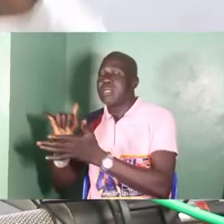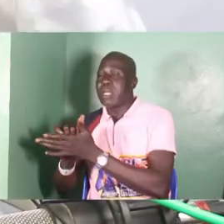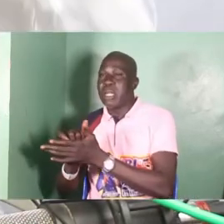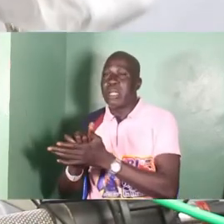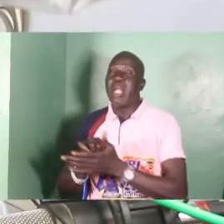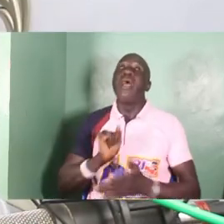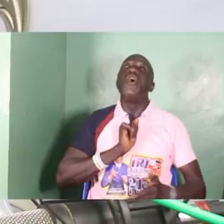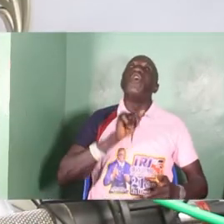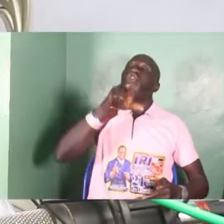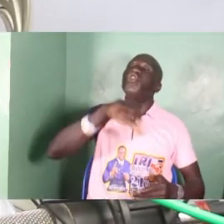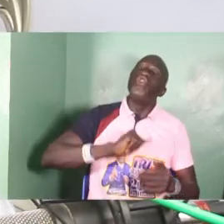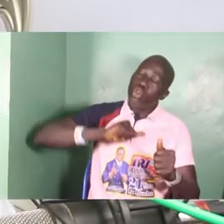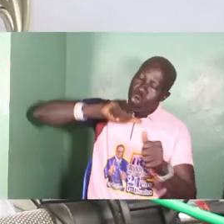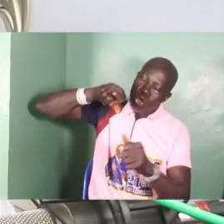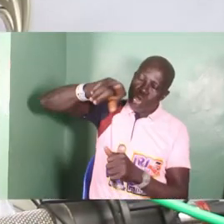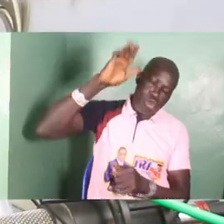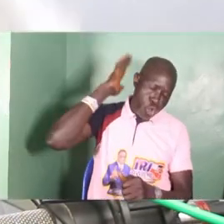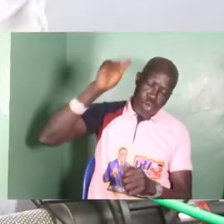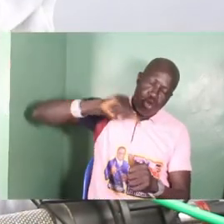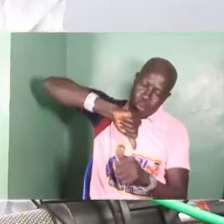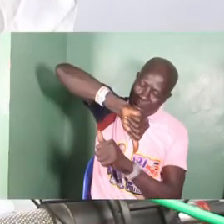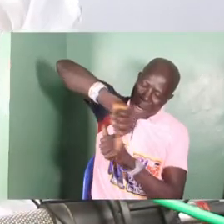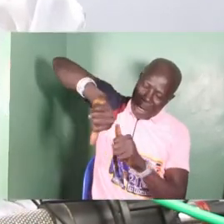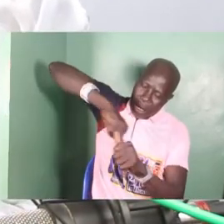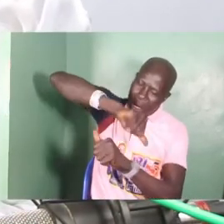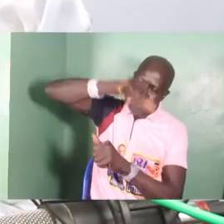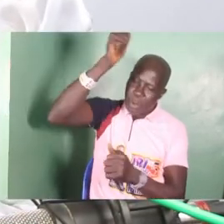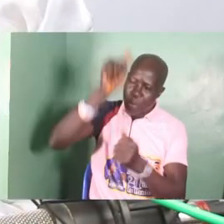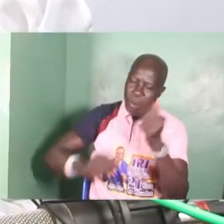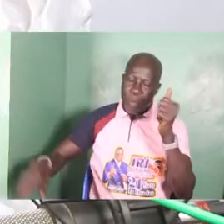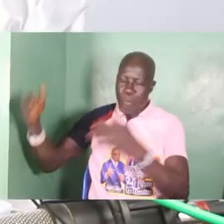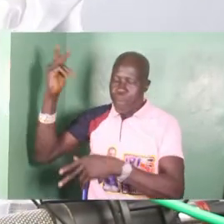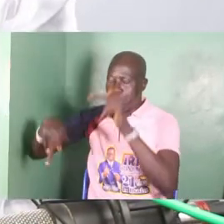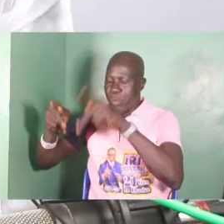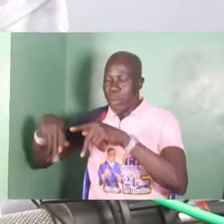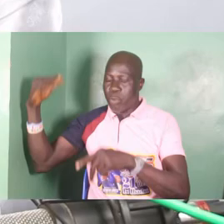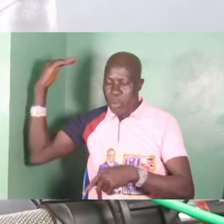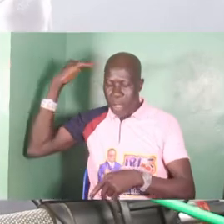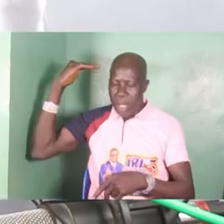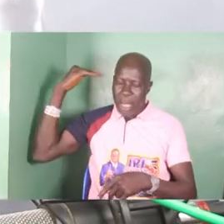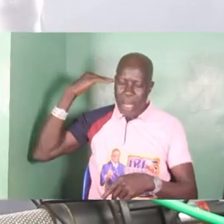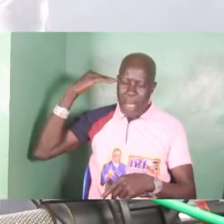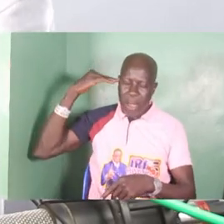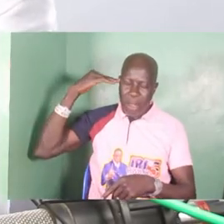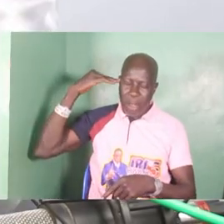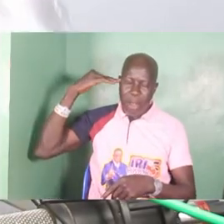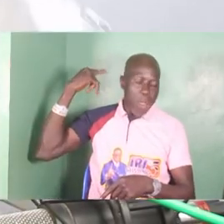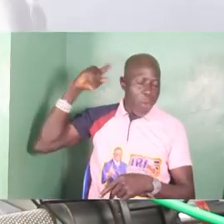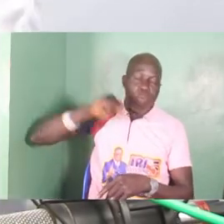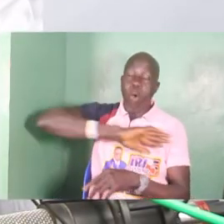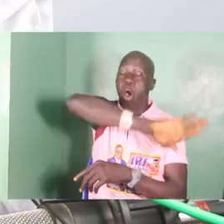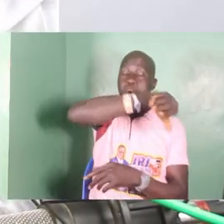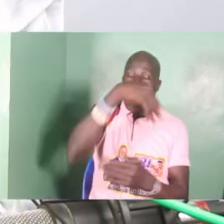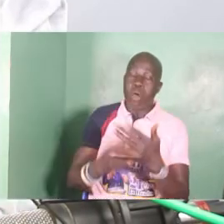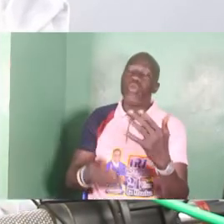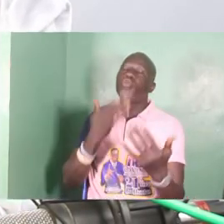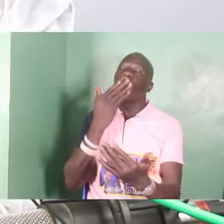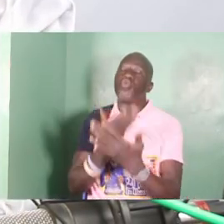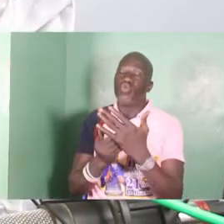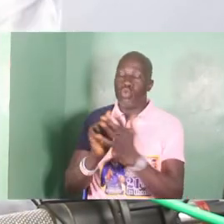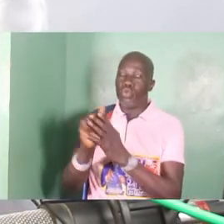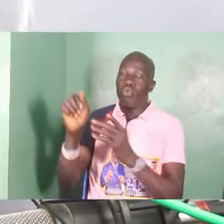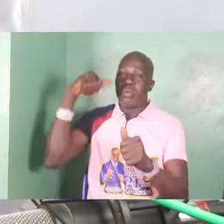not people's heir. For the whole 10 days, thus says the Lord, this